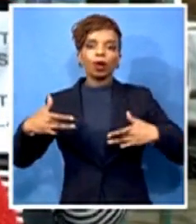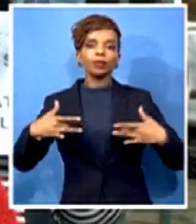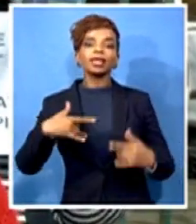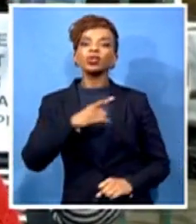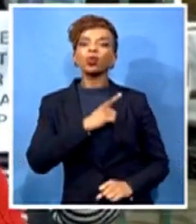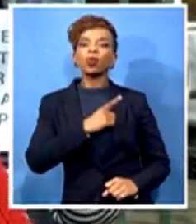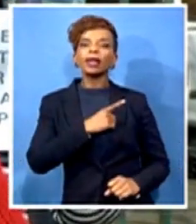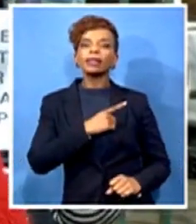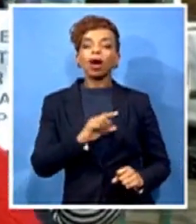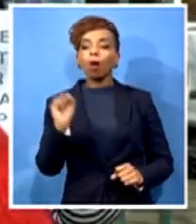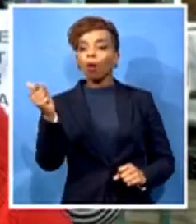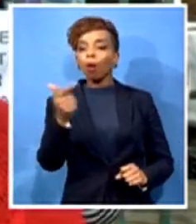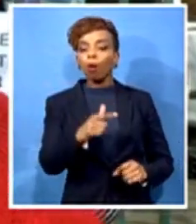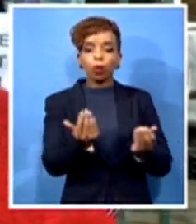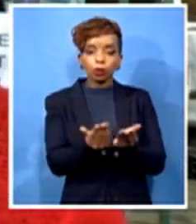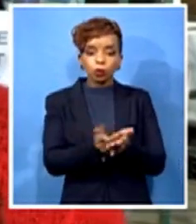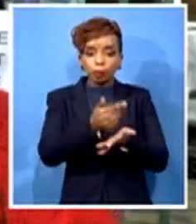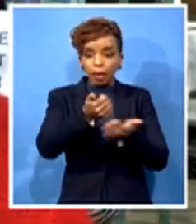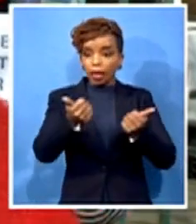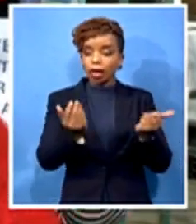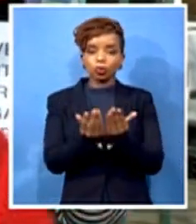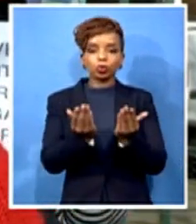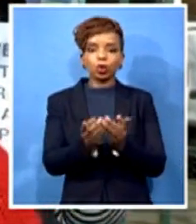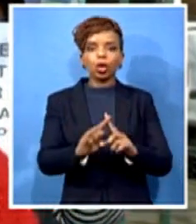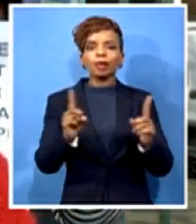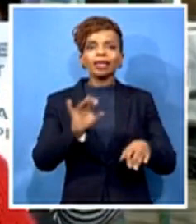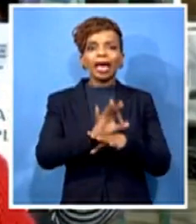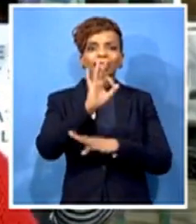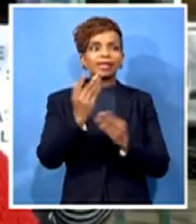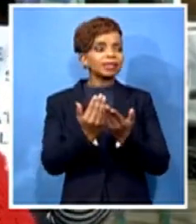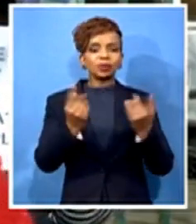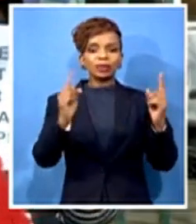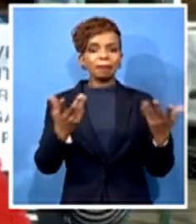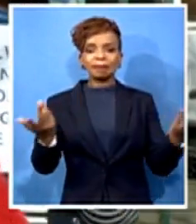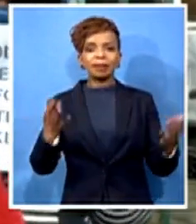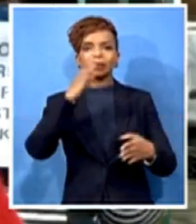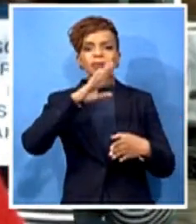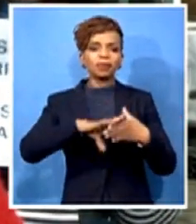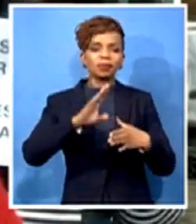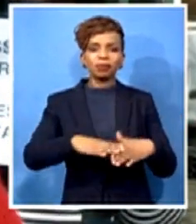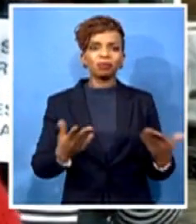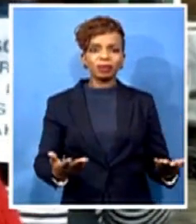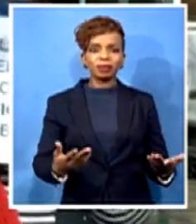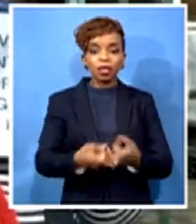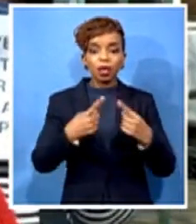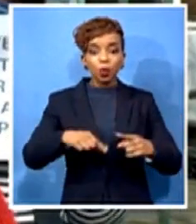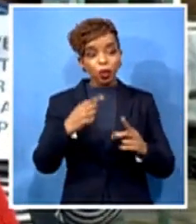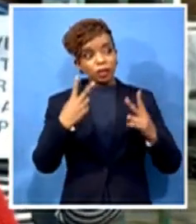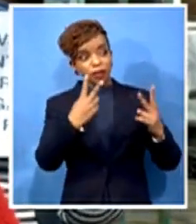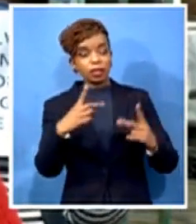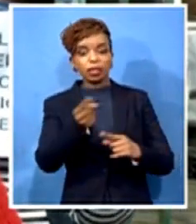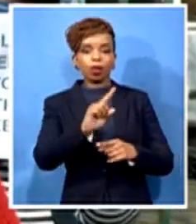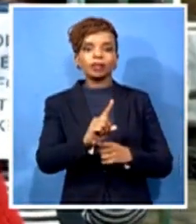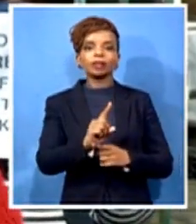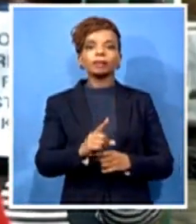no valid reason. And right now, this morning, we saw that a 14-seater taxi came in with 22 students sitting inside, and the front